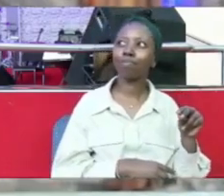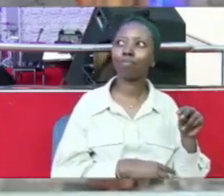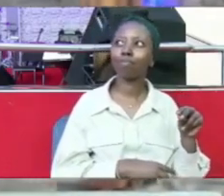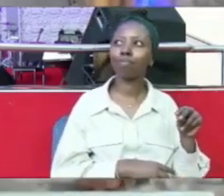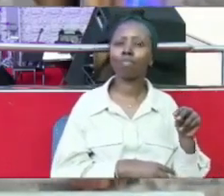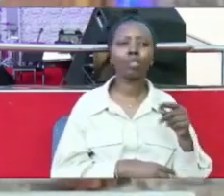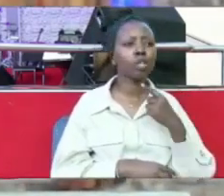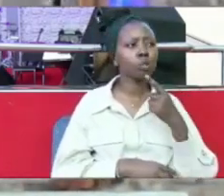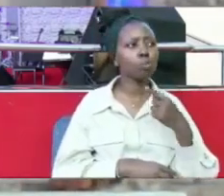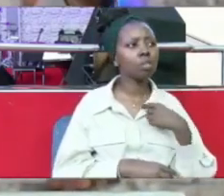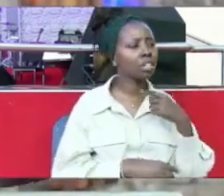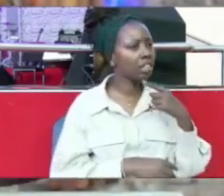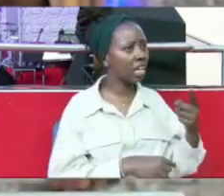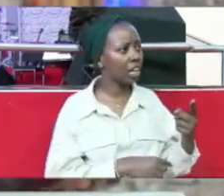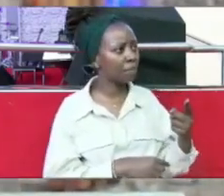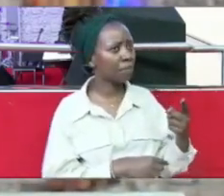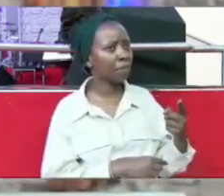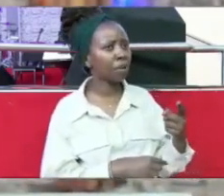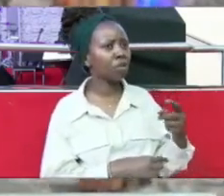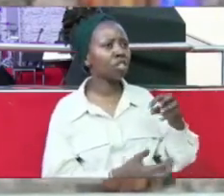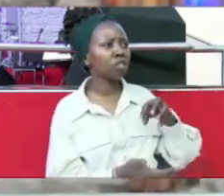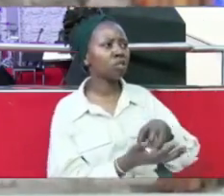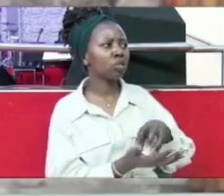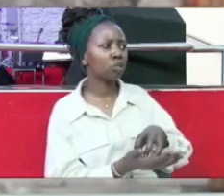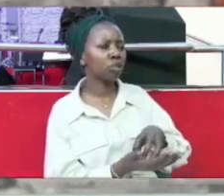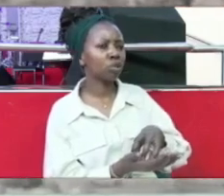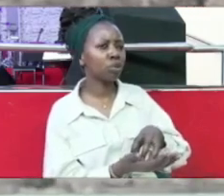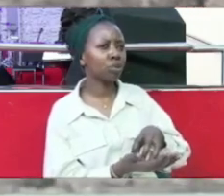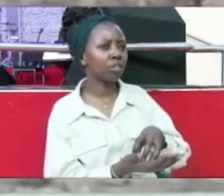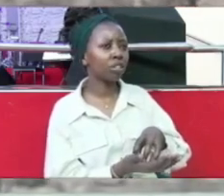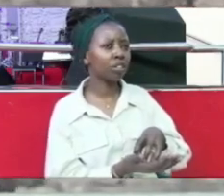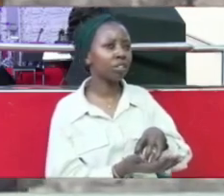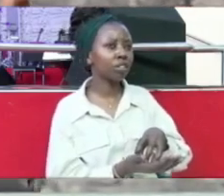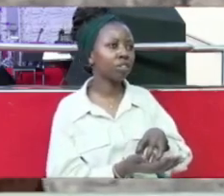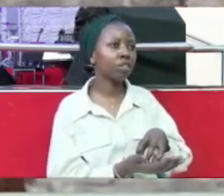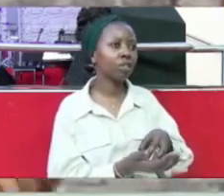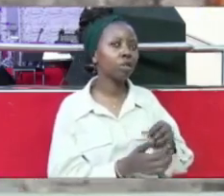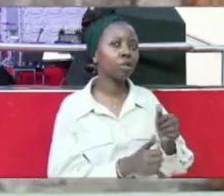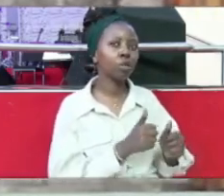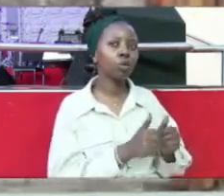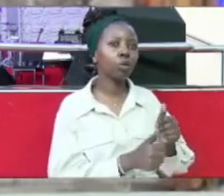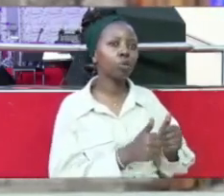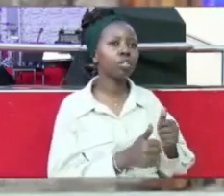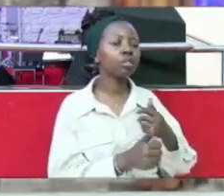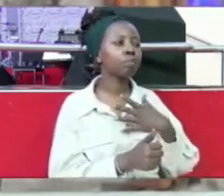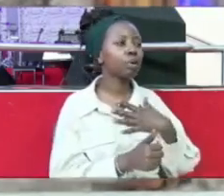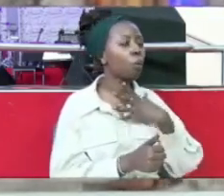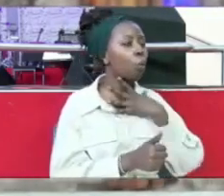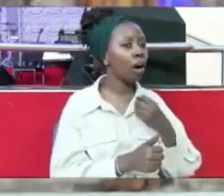So I told him about the issue of Kware and I wanted an vacancy. I want to see if I will be able to see the principal.